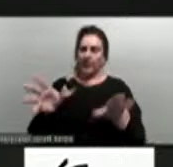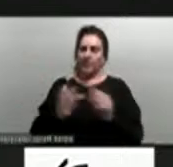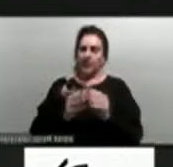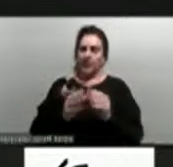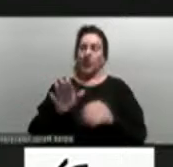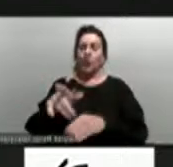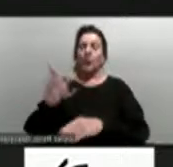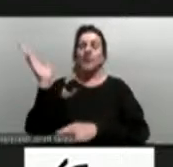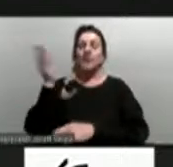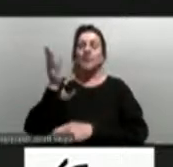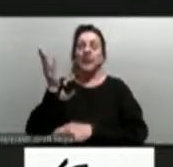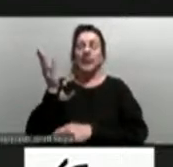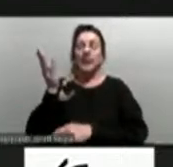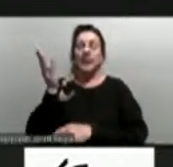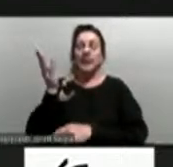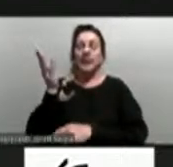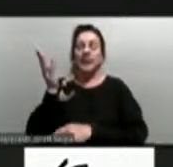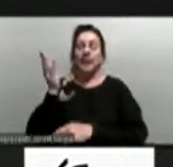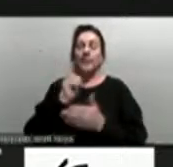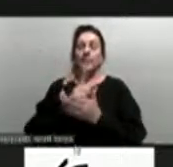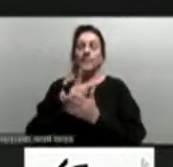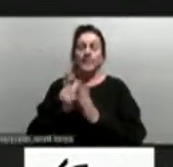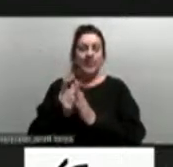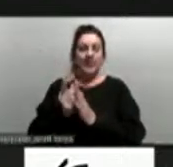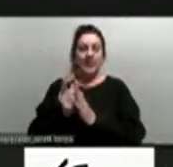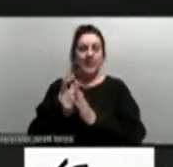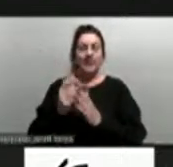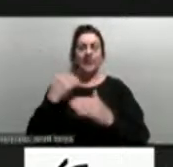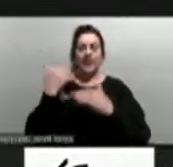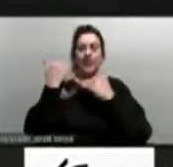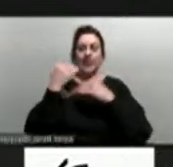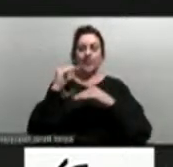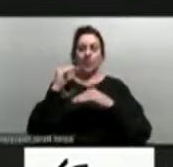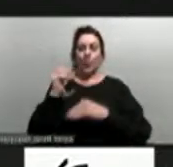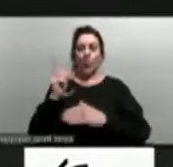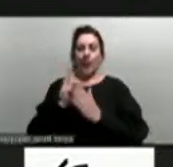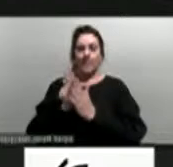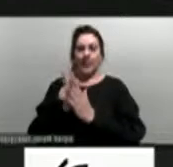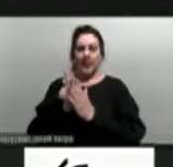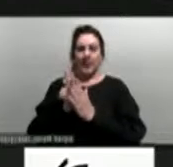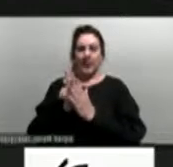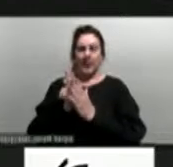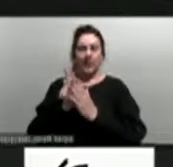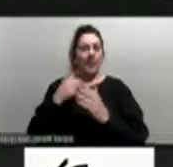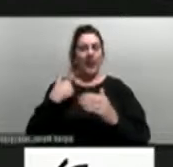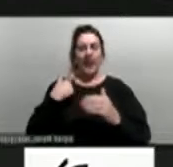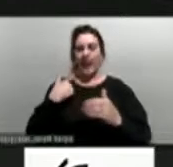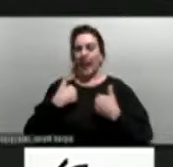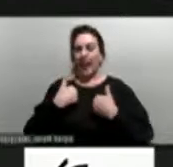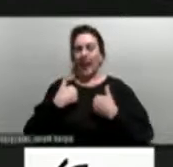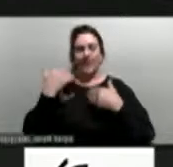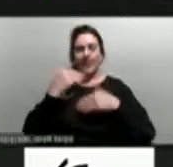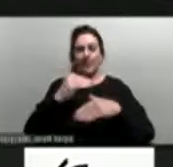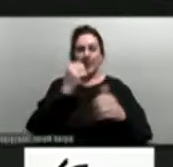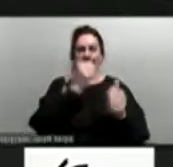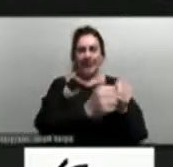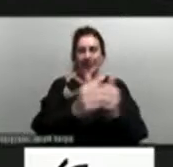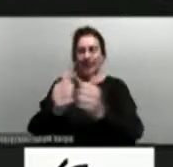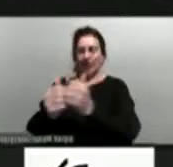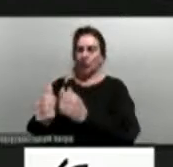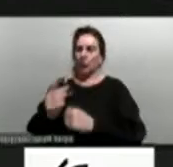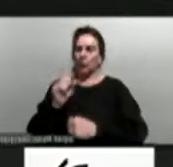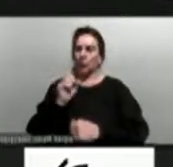speaking minutes have been limited to 1 minute. We have limited each speakers to 1 minute.